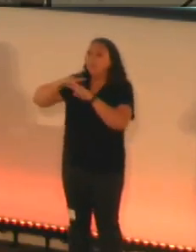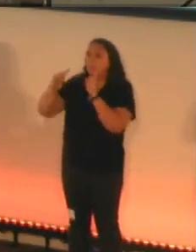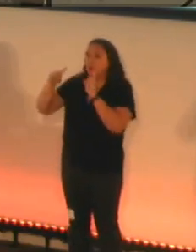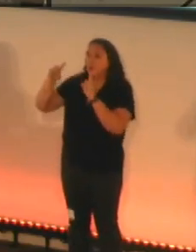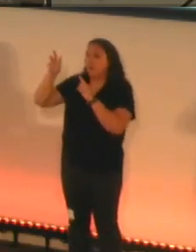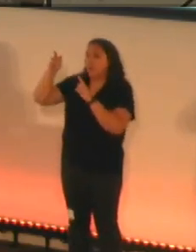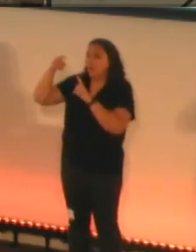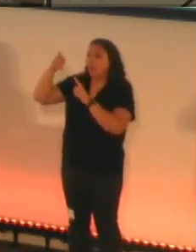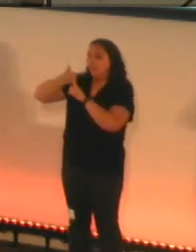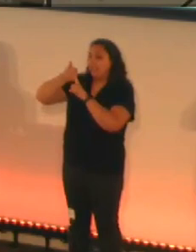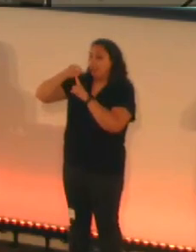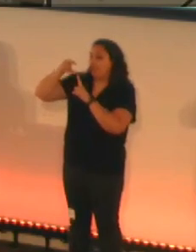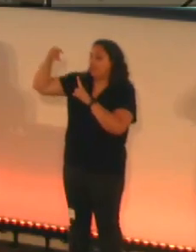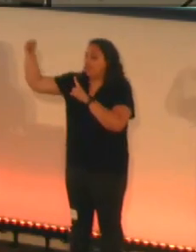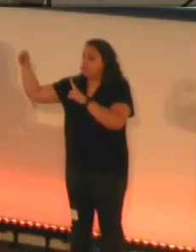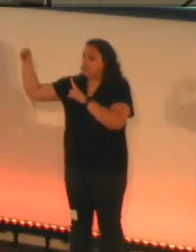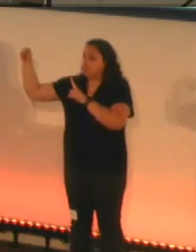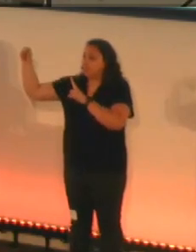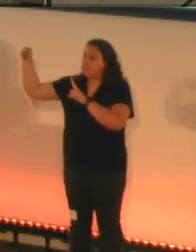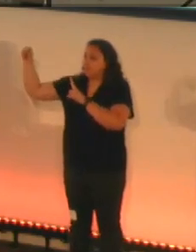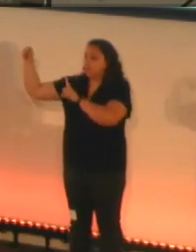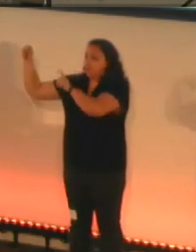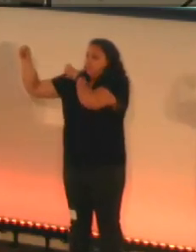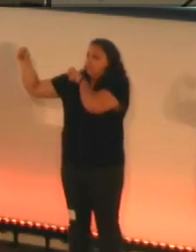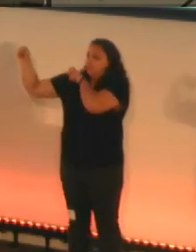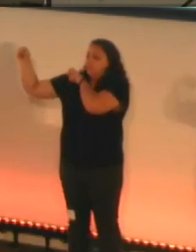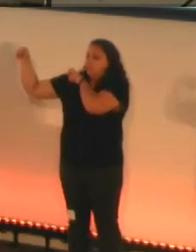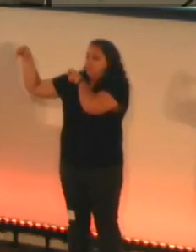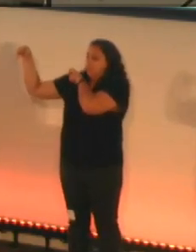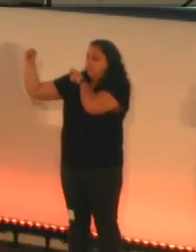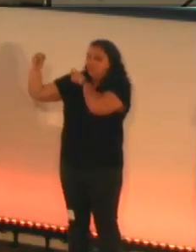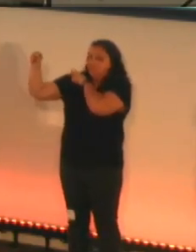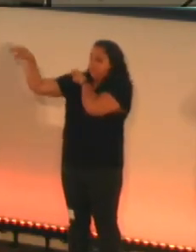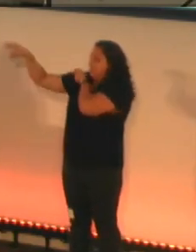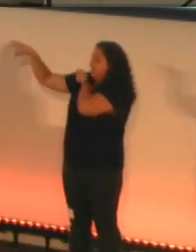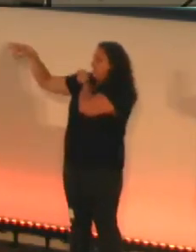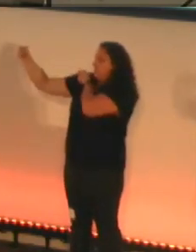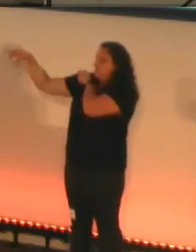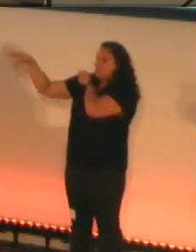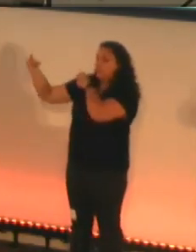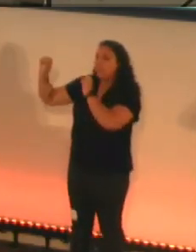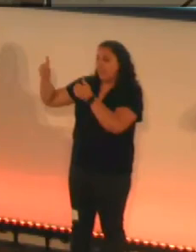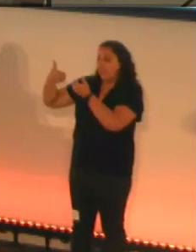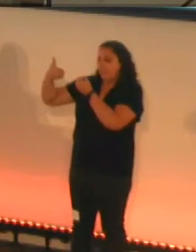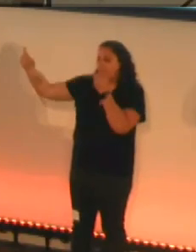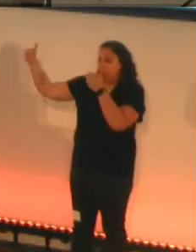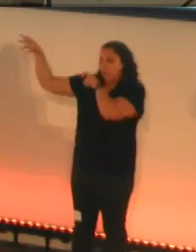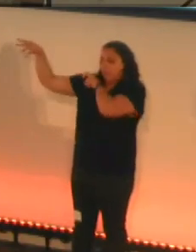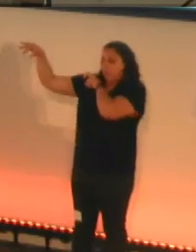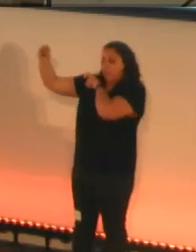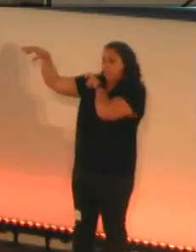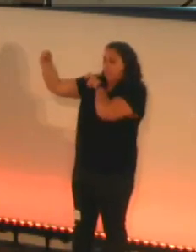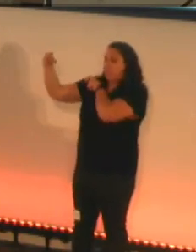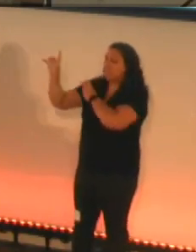in front of the person at all times, like it's offset. You can do that. You can actually offset where the camera is from where the body is. So we could play around